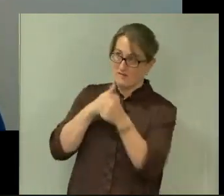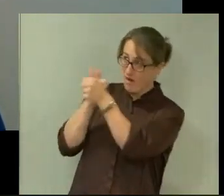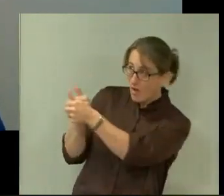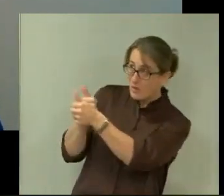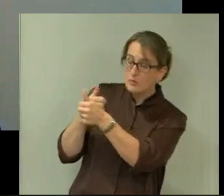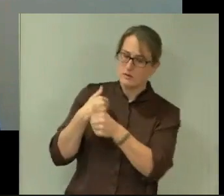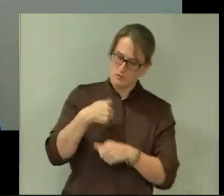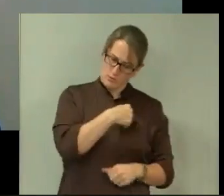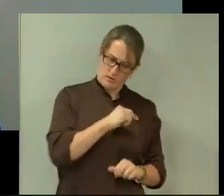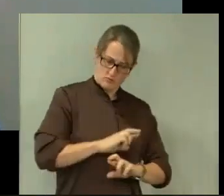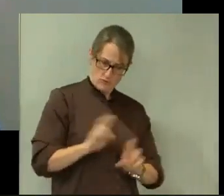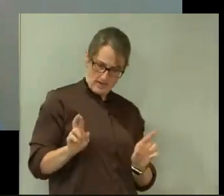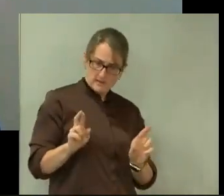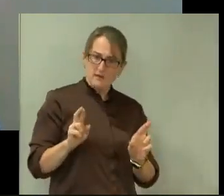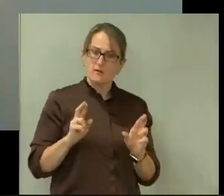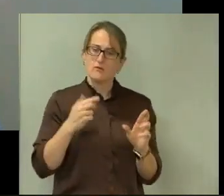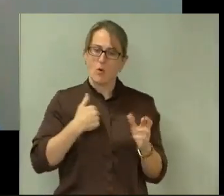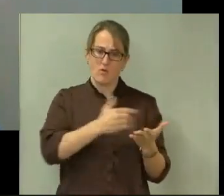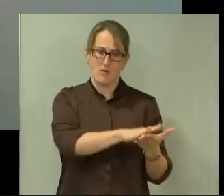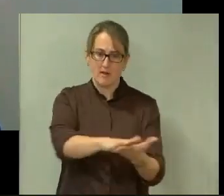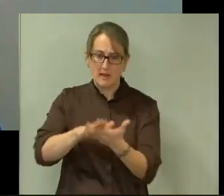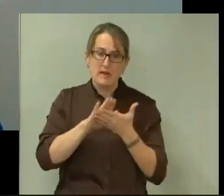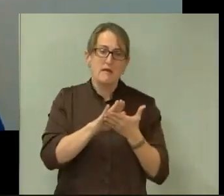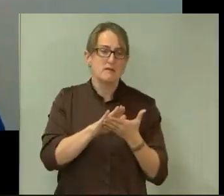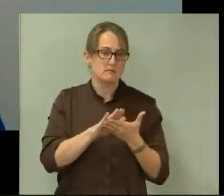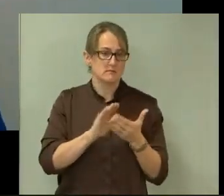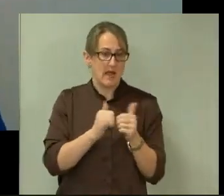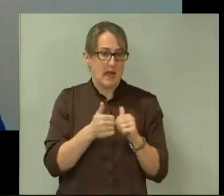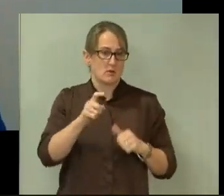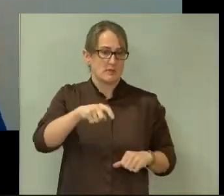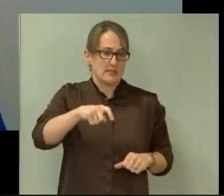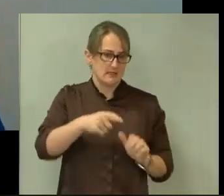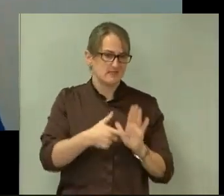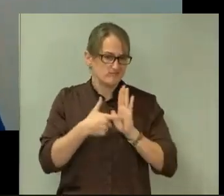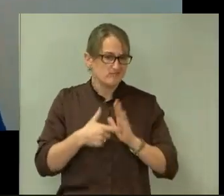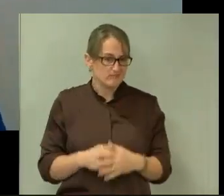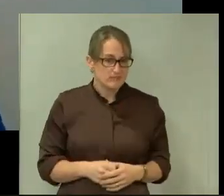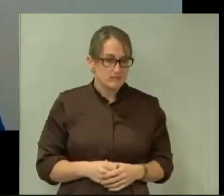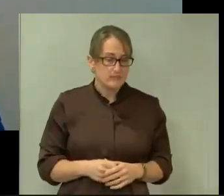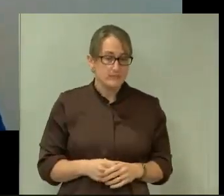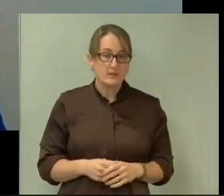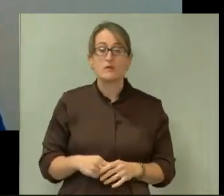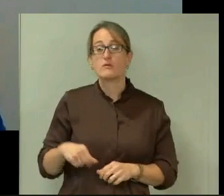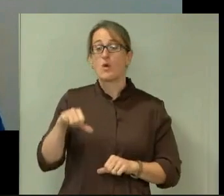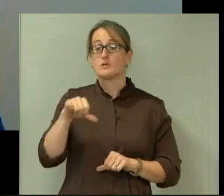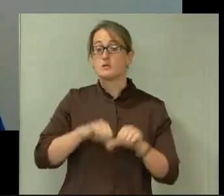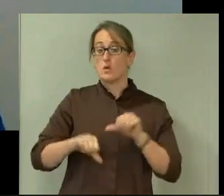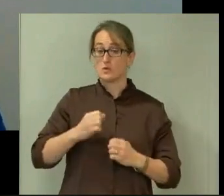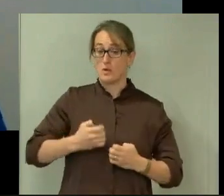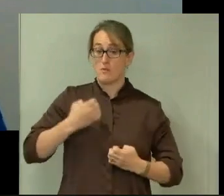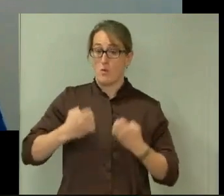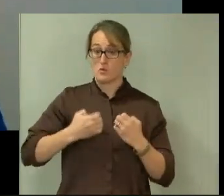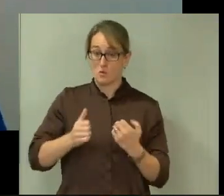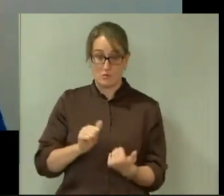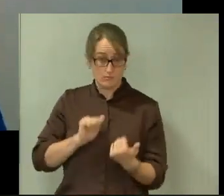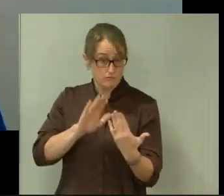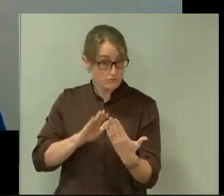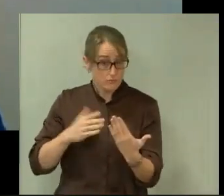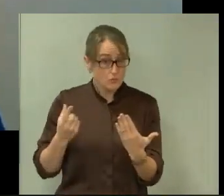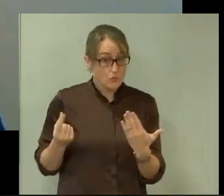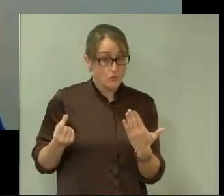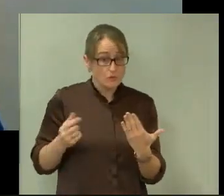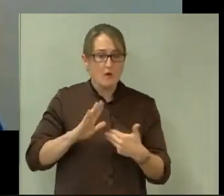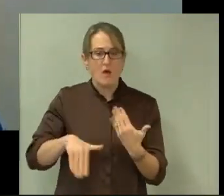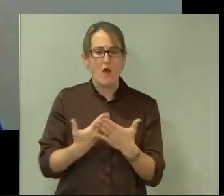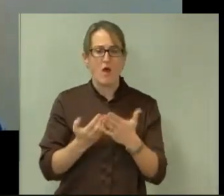our disinfecting and cleaning needs as needed. Now, at the social emotional front of all of this, all elementary